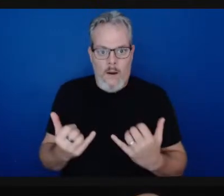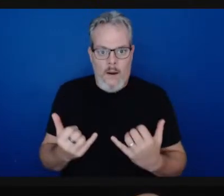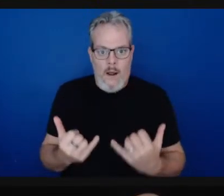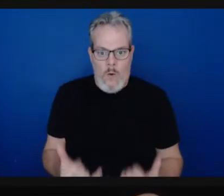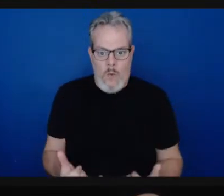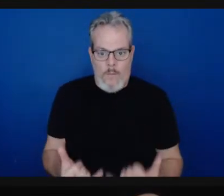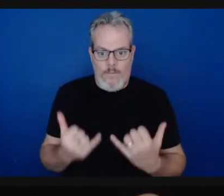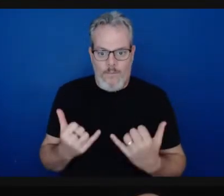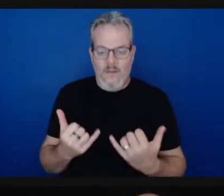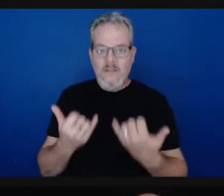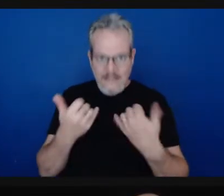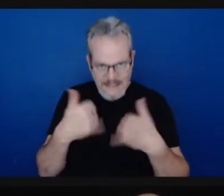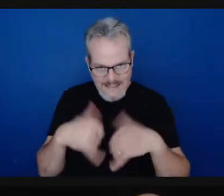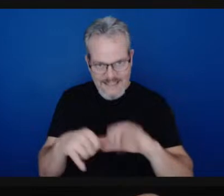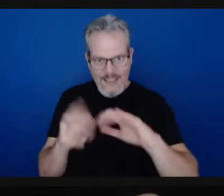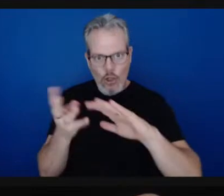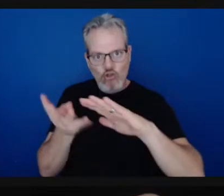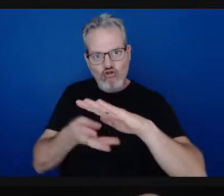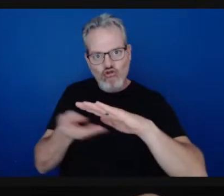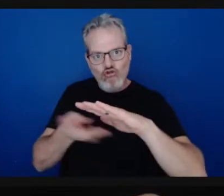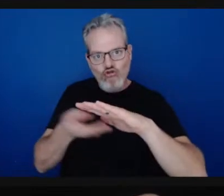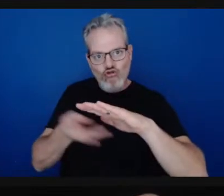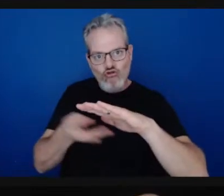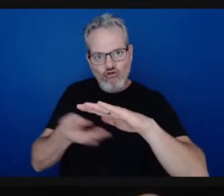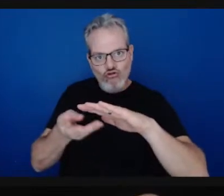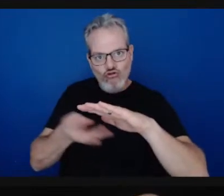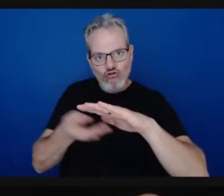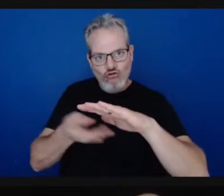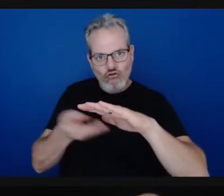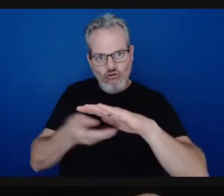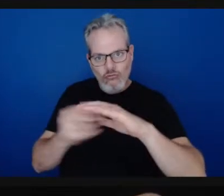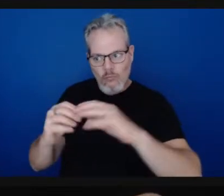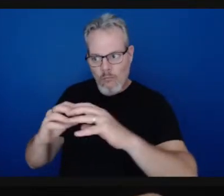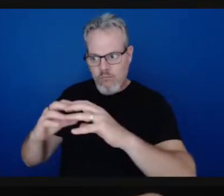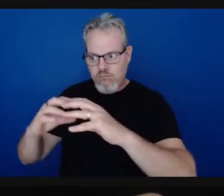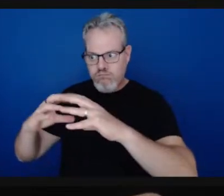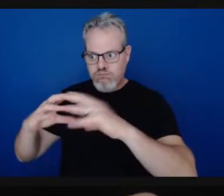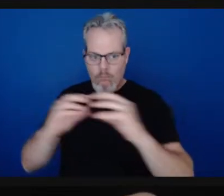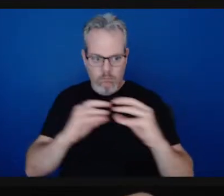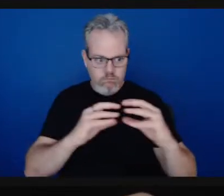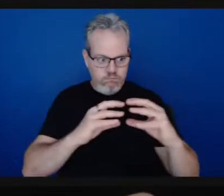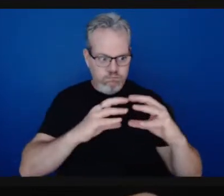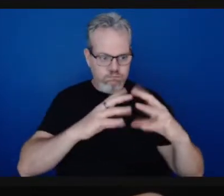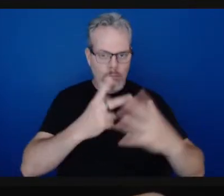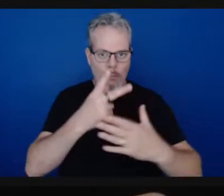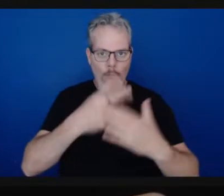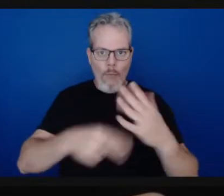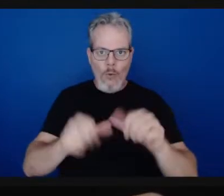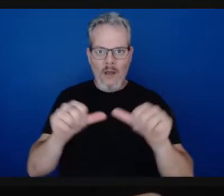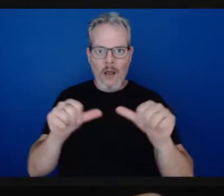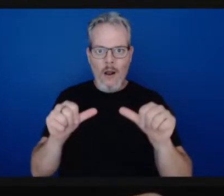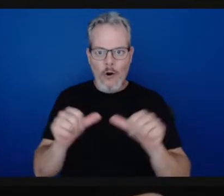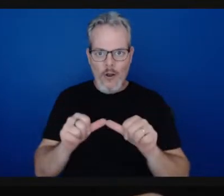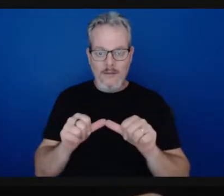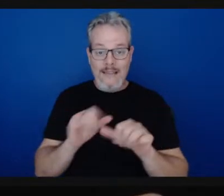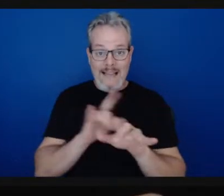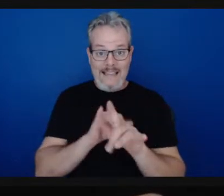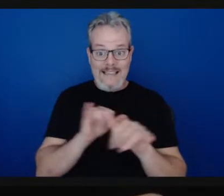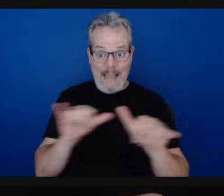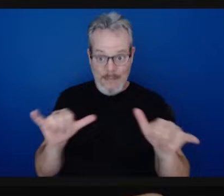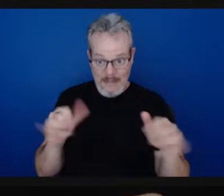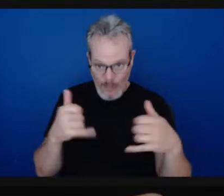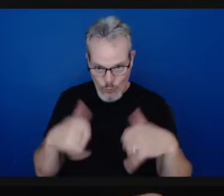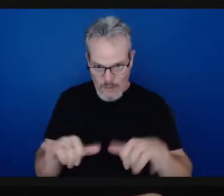magma is still coming into the volcano and swelling both areas. And at the same time, we can still look at the